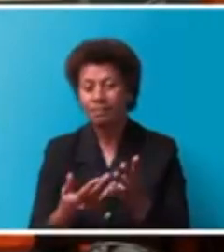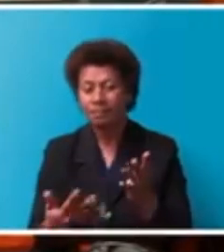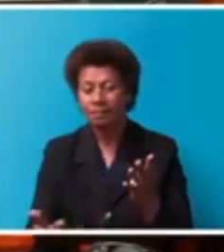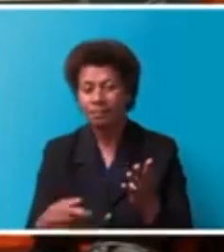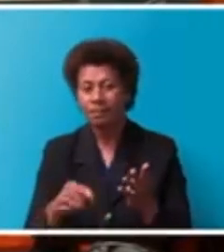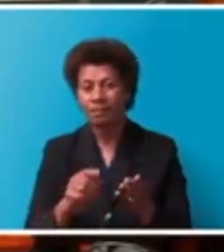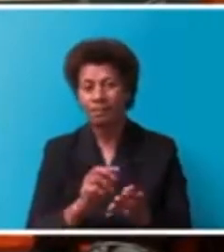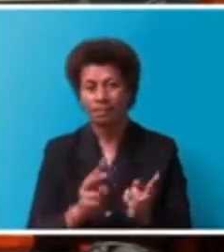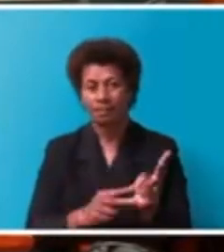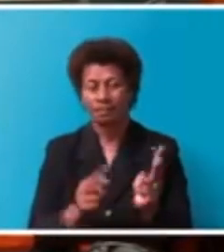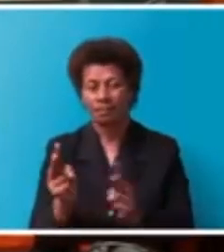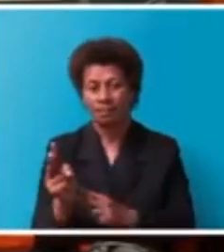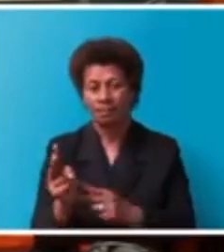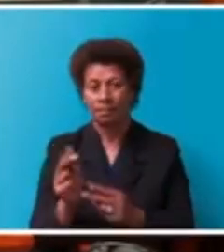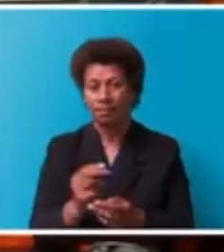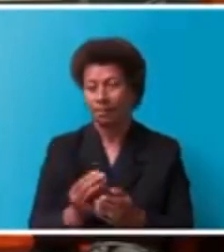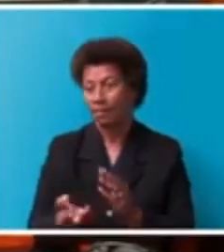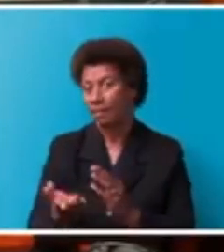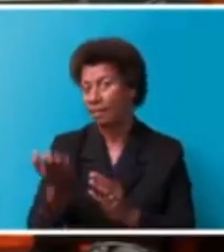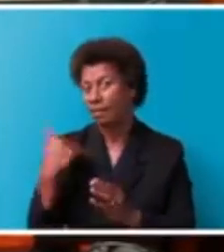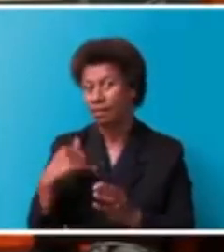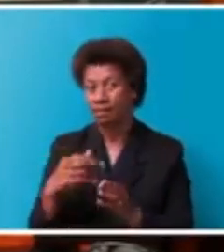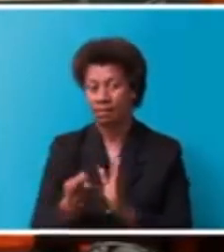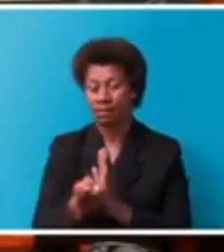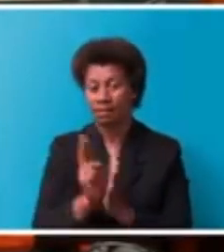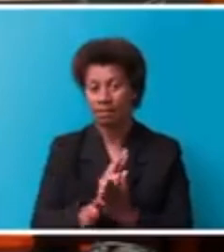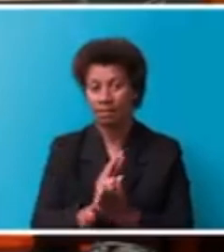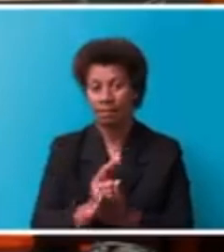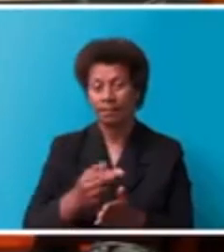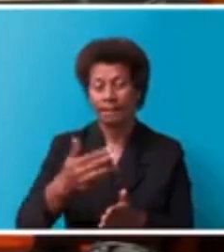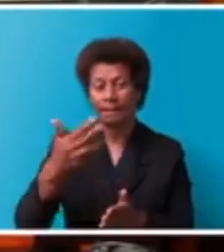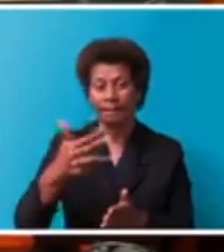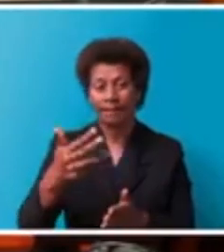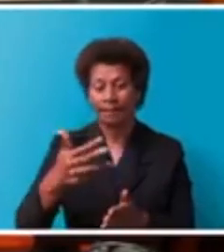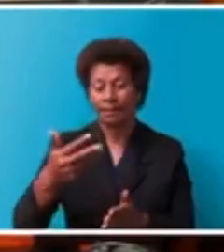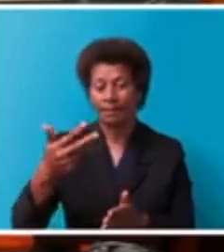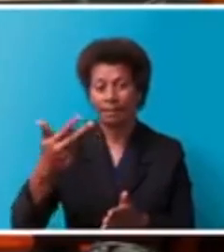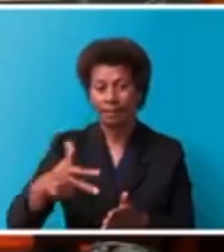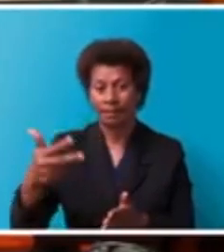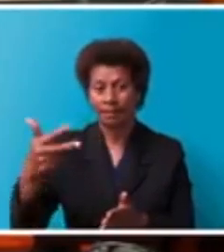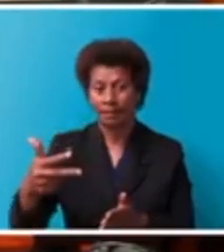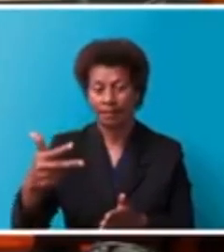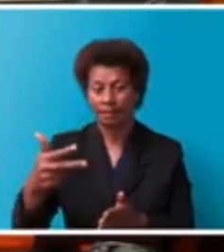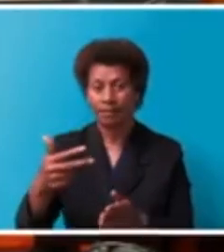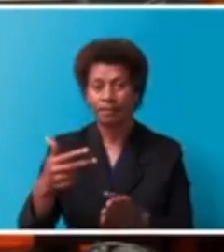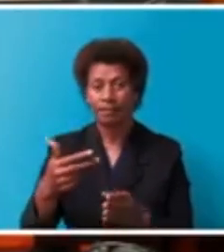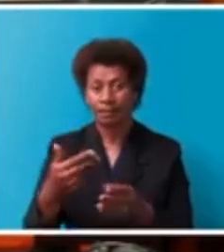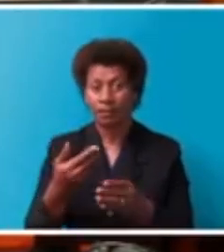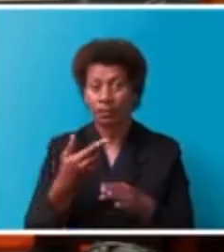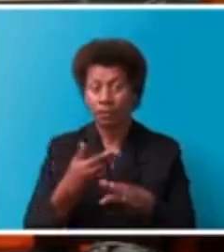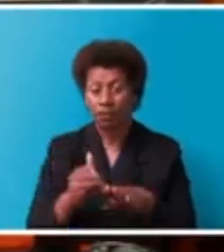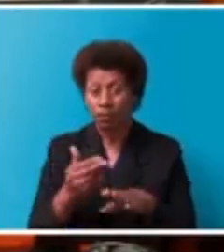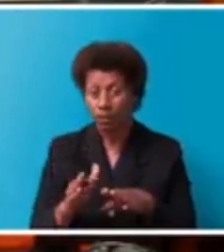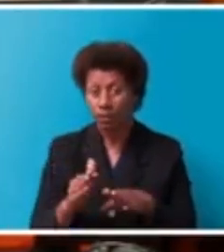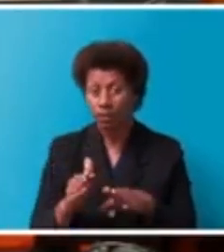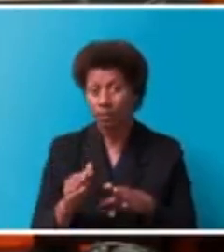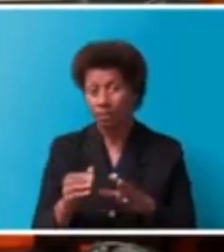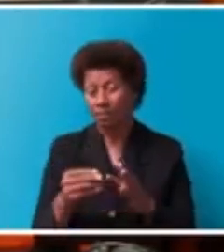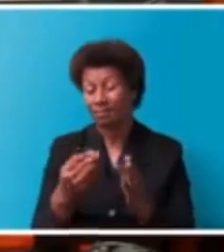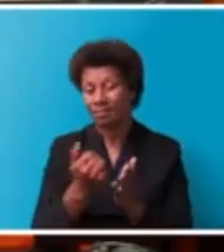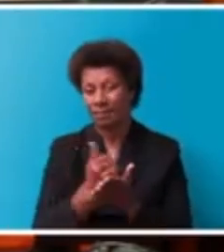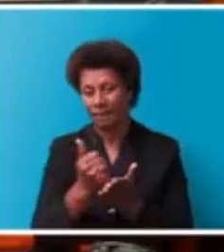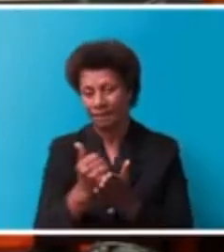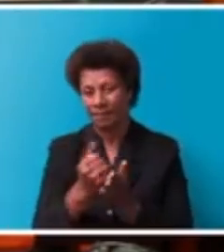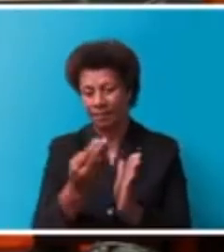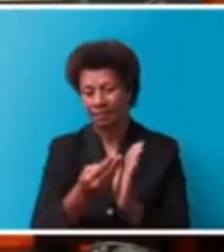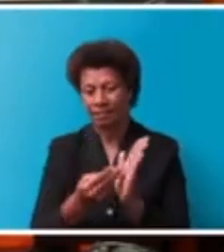The last review, Mr. Speaker, was done in 1998, and the new figures will be announced in the new budget. Mr.